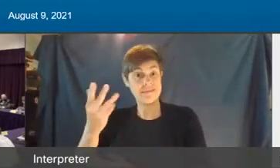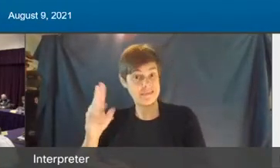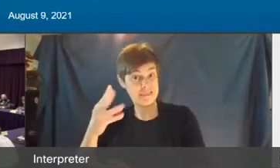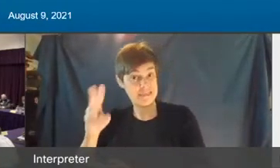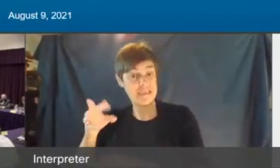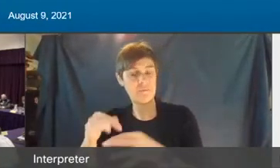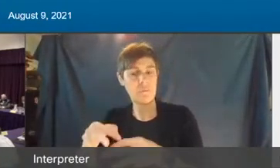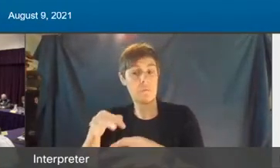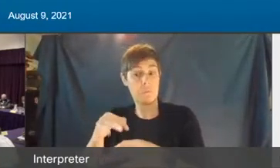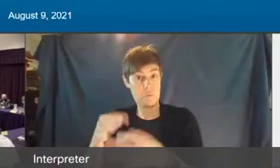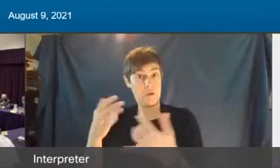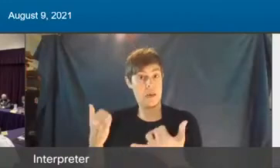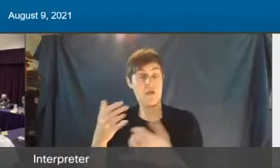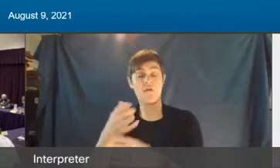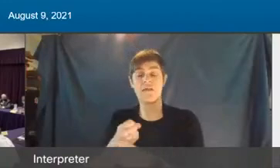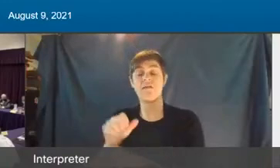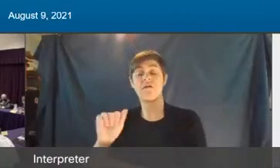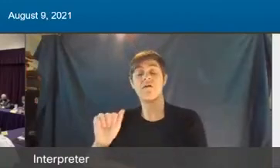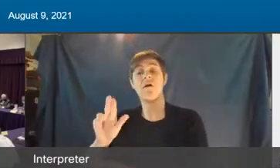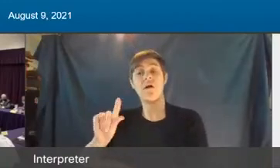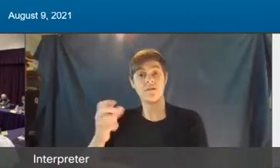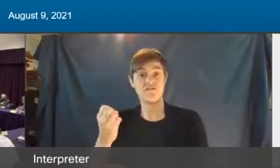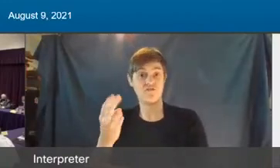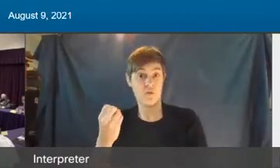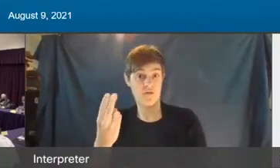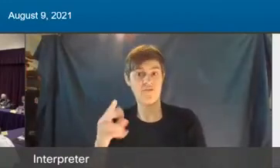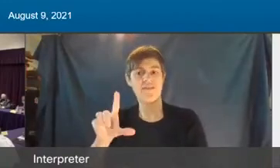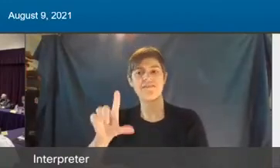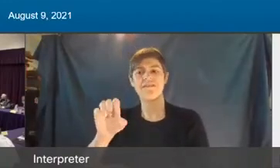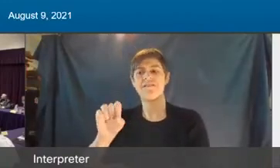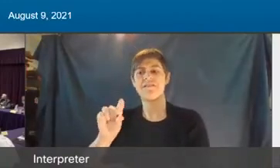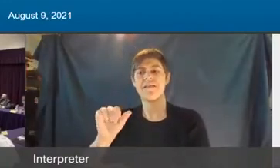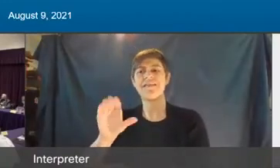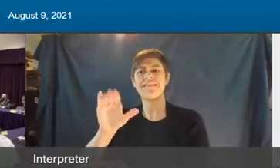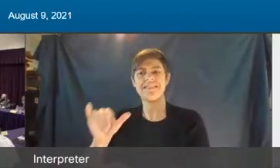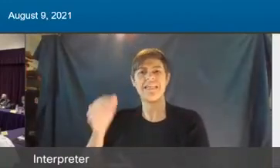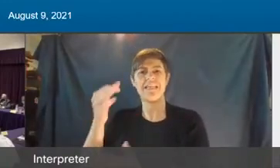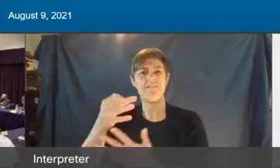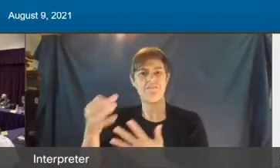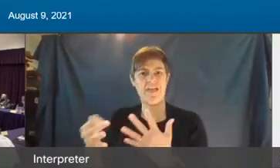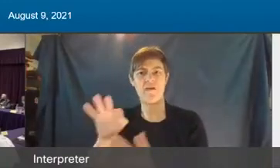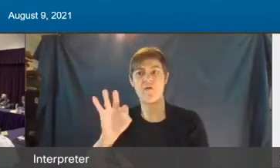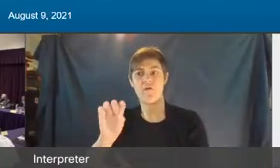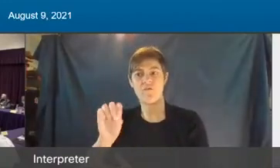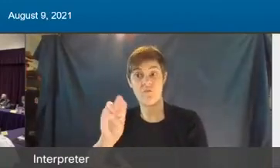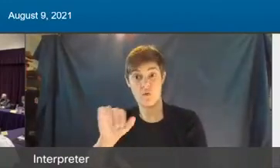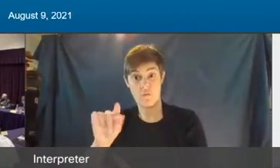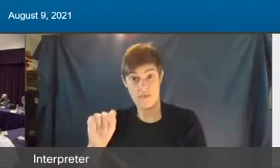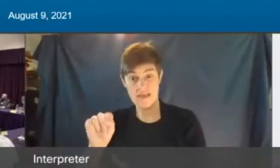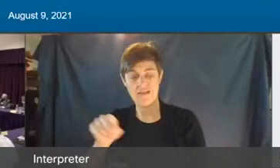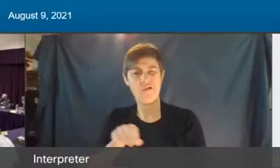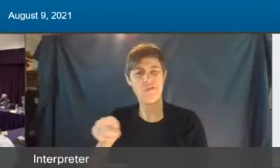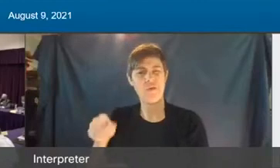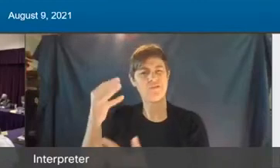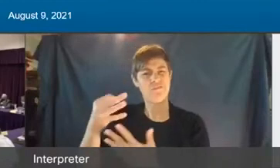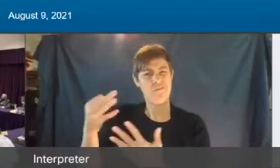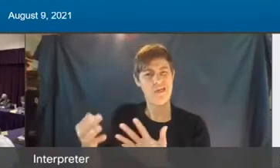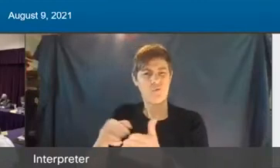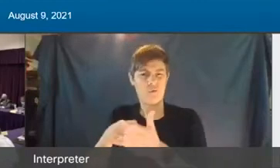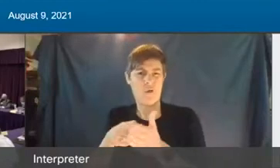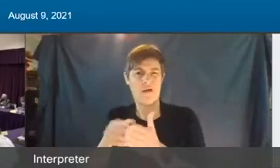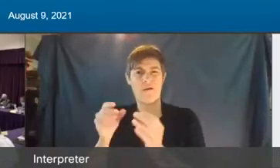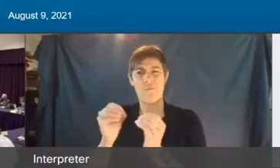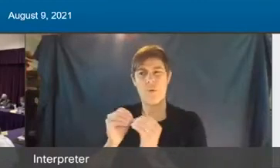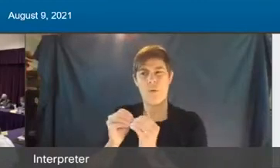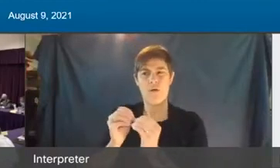up just slightly. And those are legacy format files. Those files take a little bit more manipulation to get the